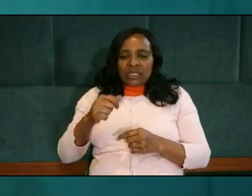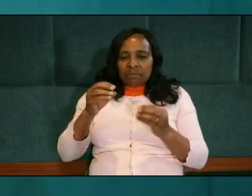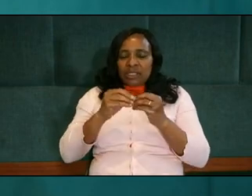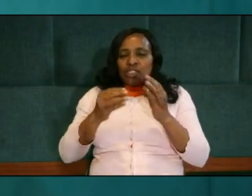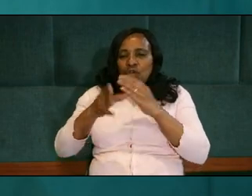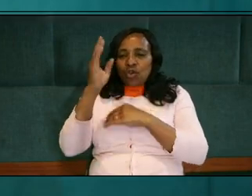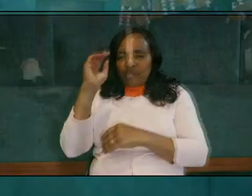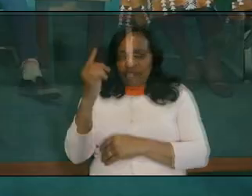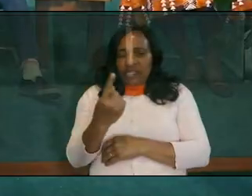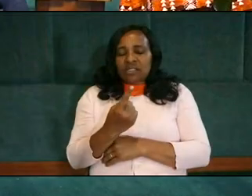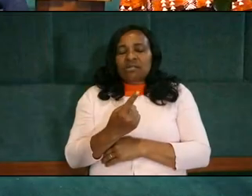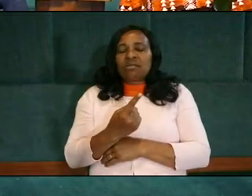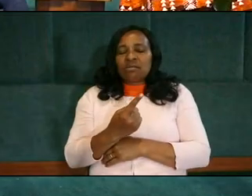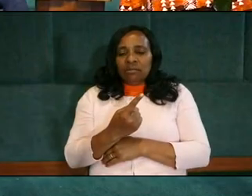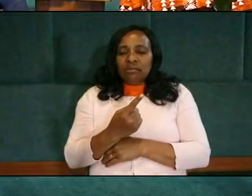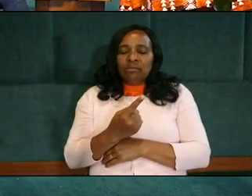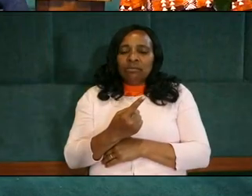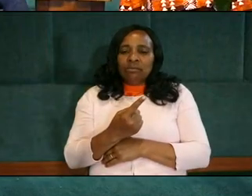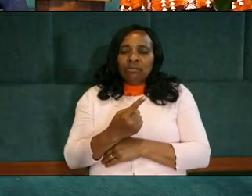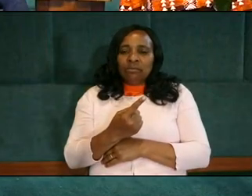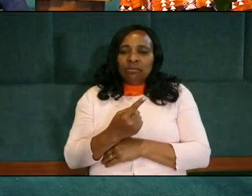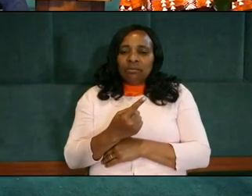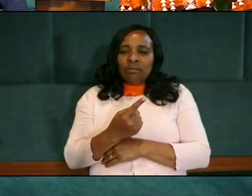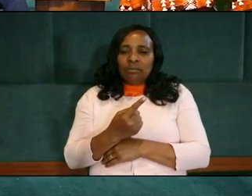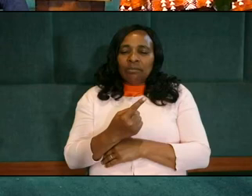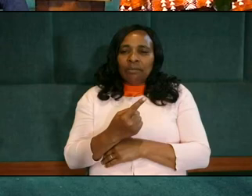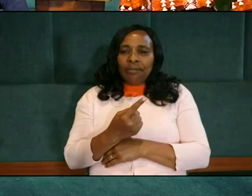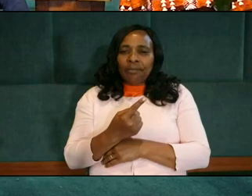first. Thank you. Mm-hmm.